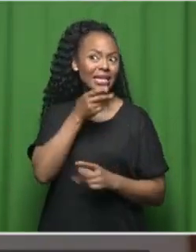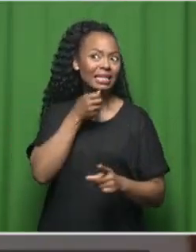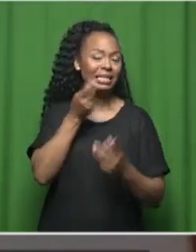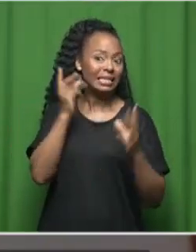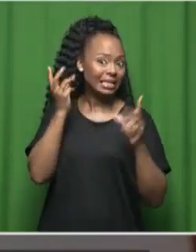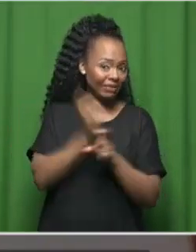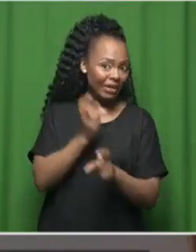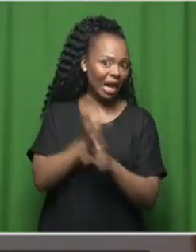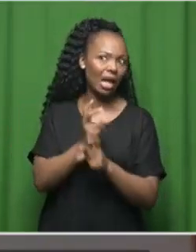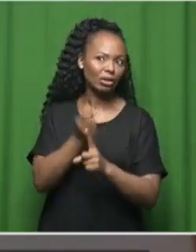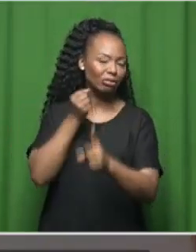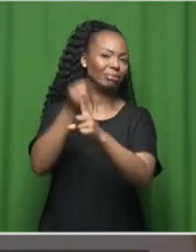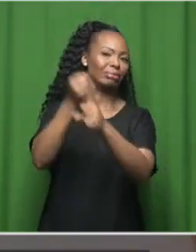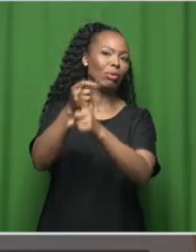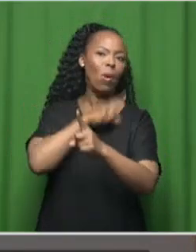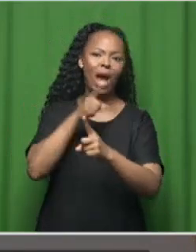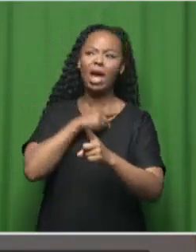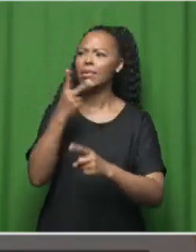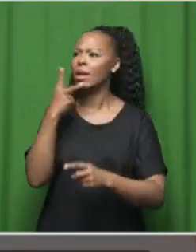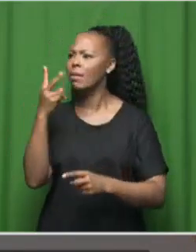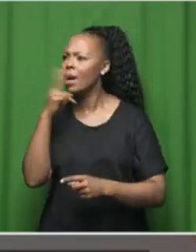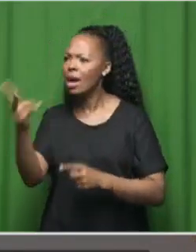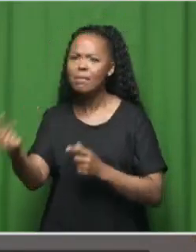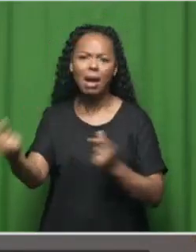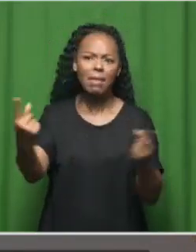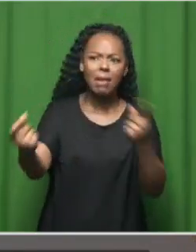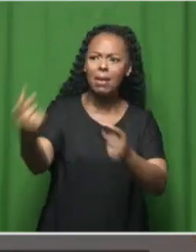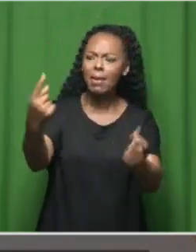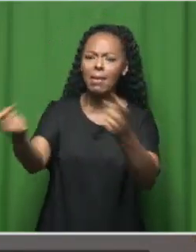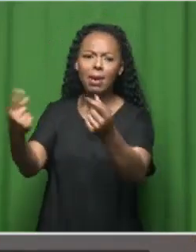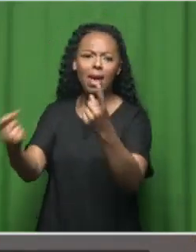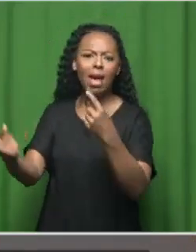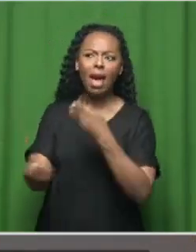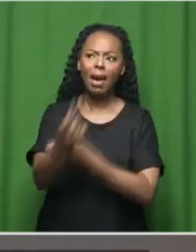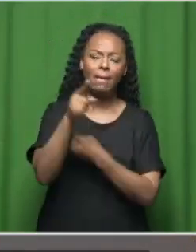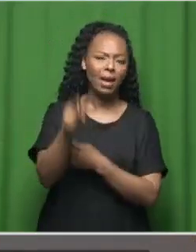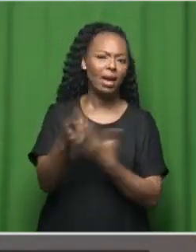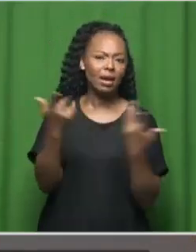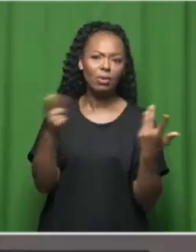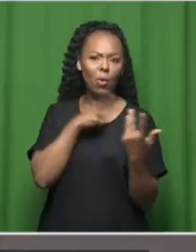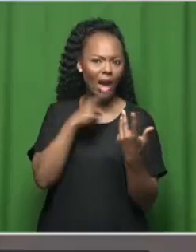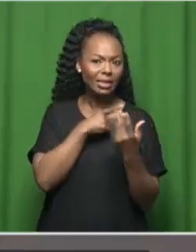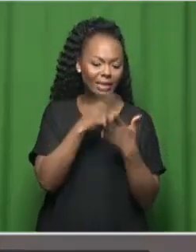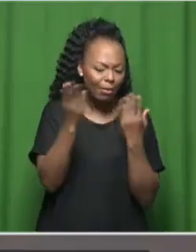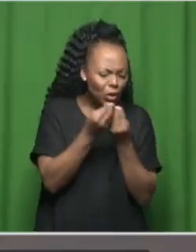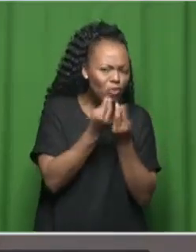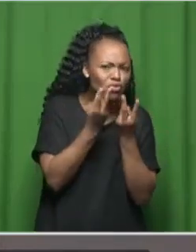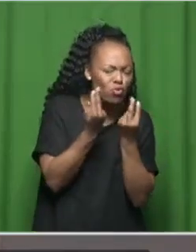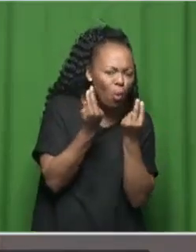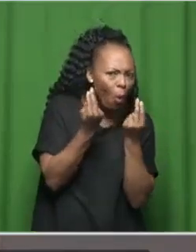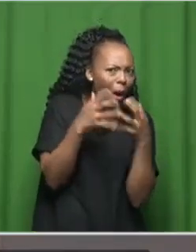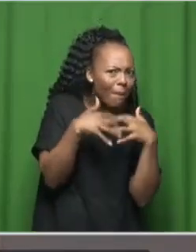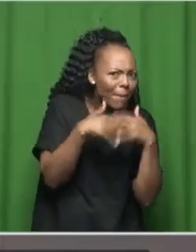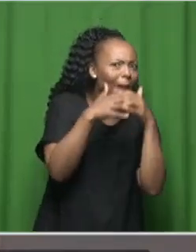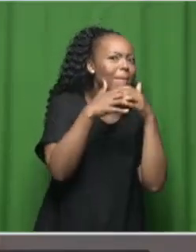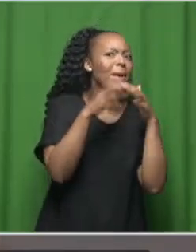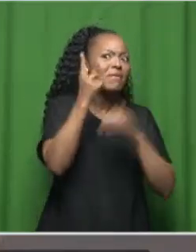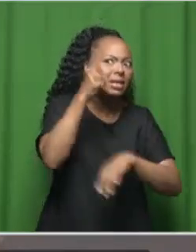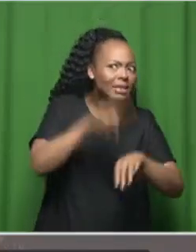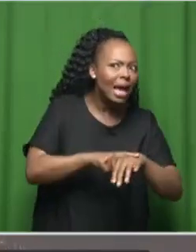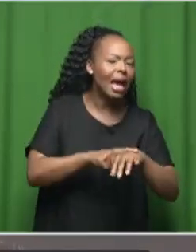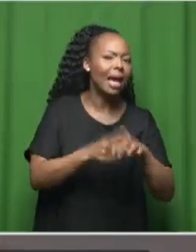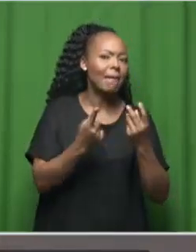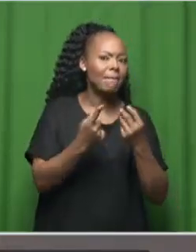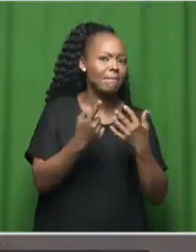over. And I understood when it comes to designers, because it was something new for the brand, we were doing it for the first time. I understood when